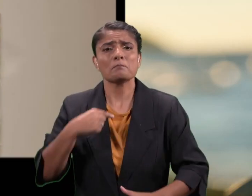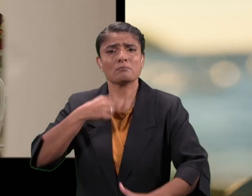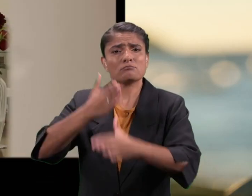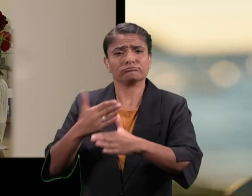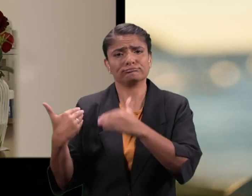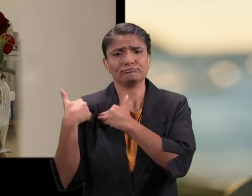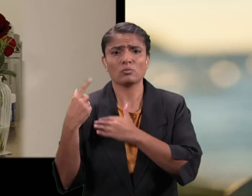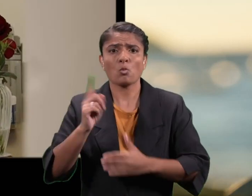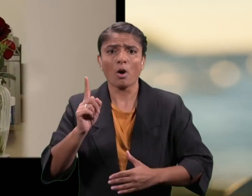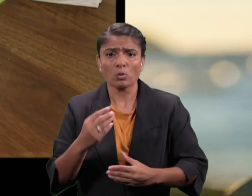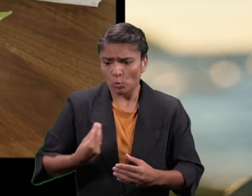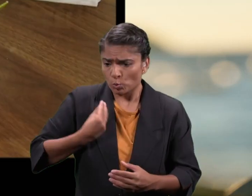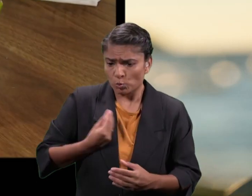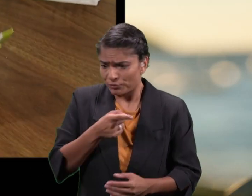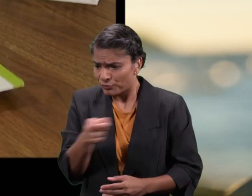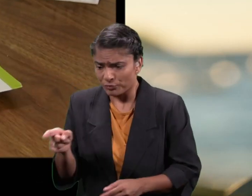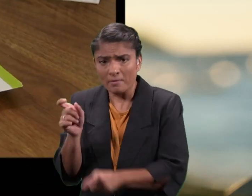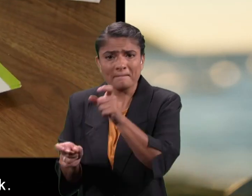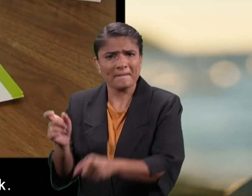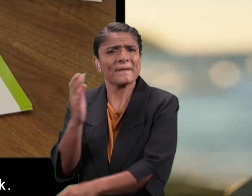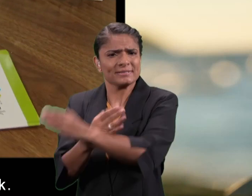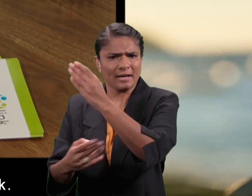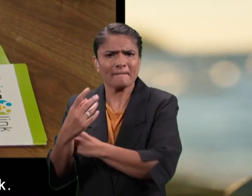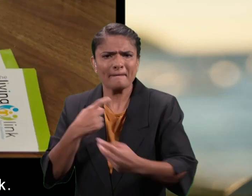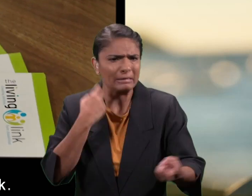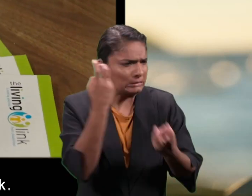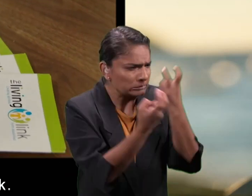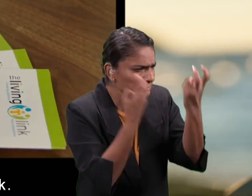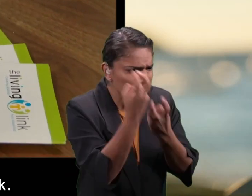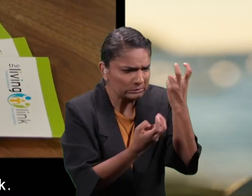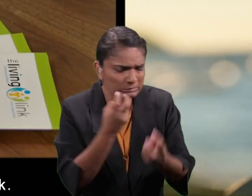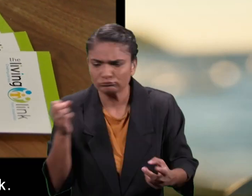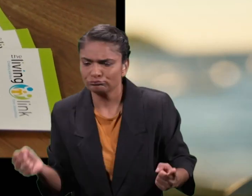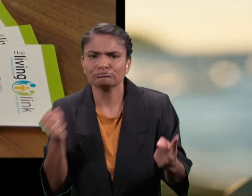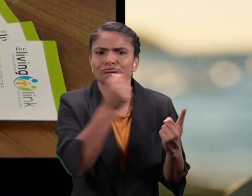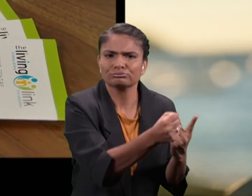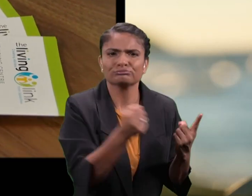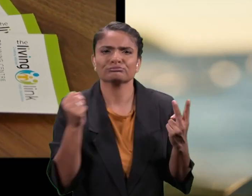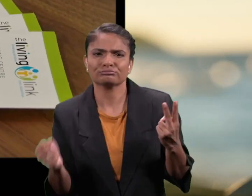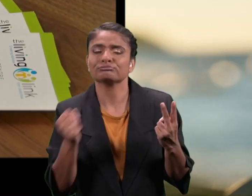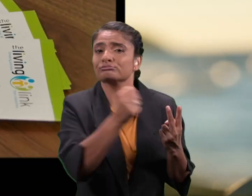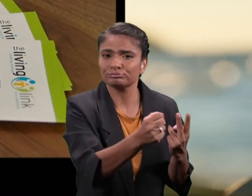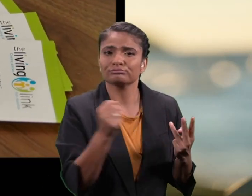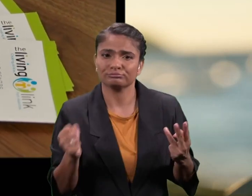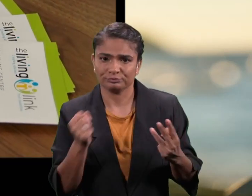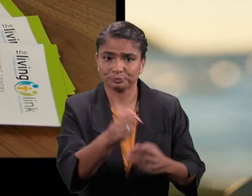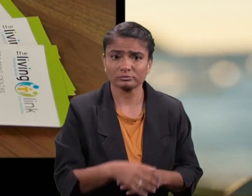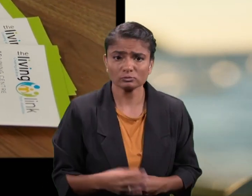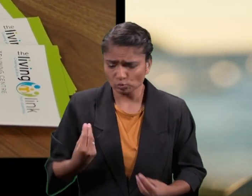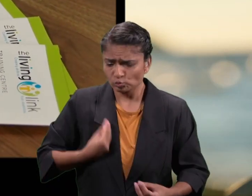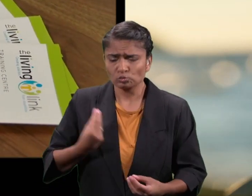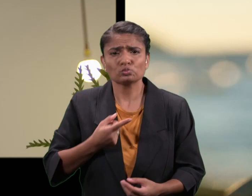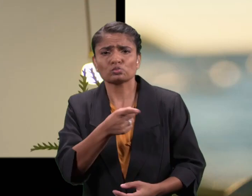solely to find employment for young people with disabilities and integrate them into the world of work. For our young people, many of them have